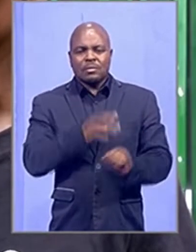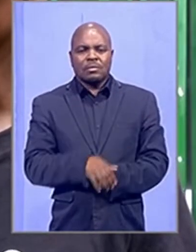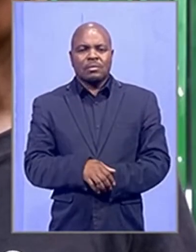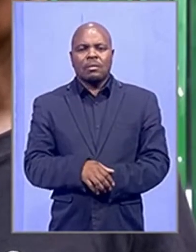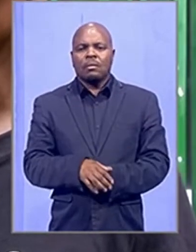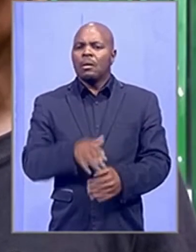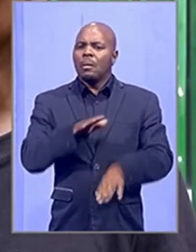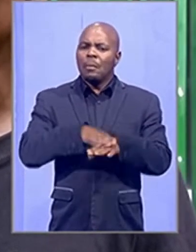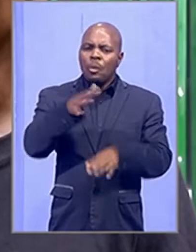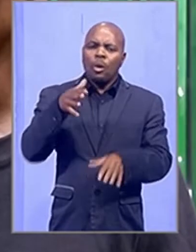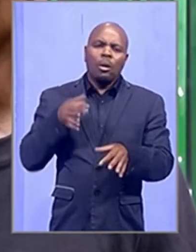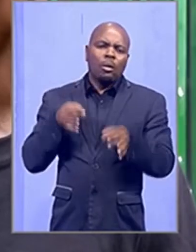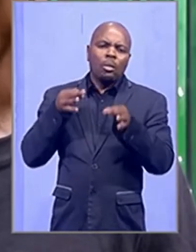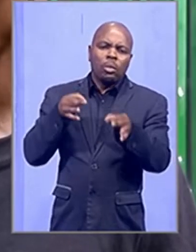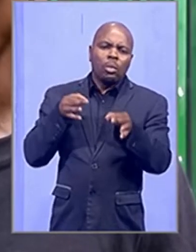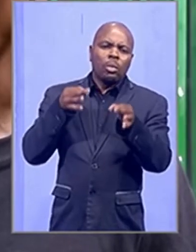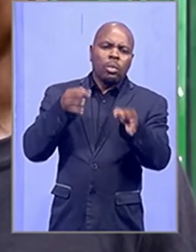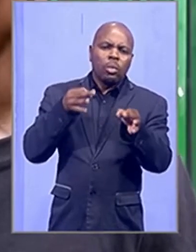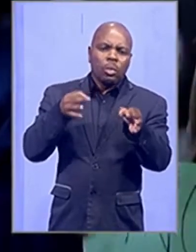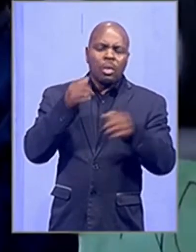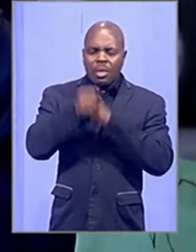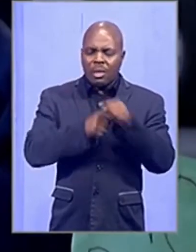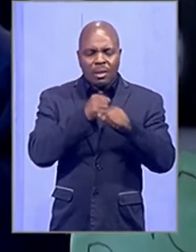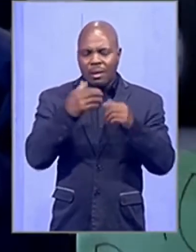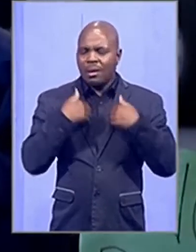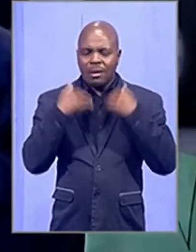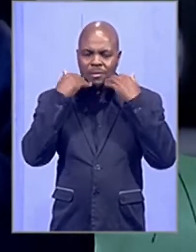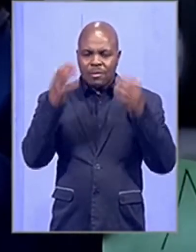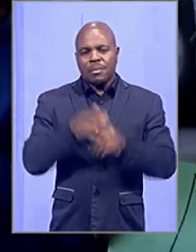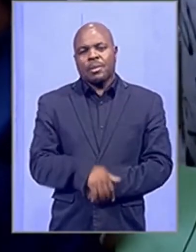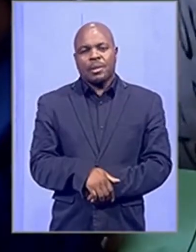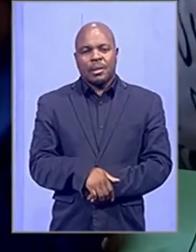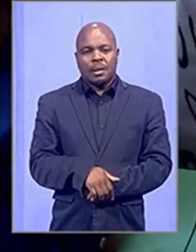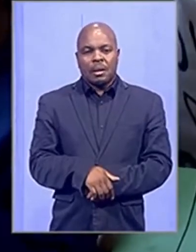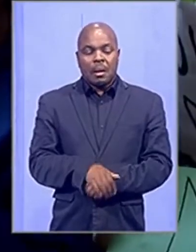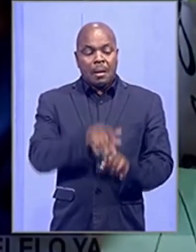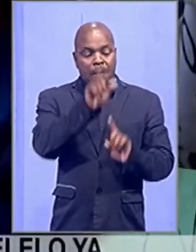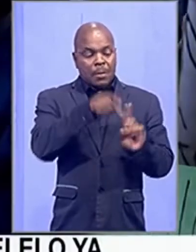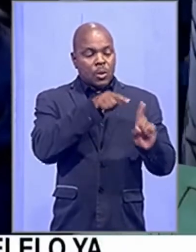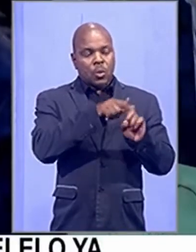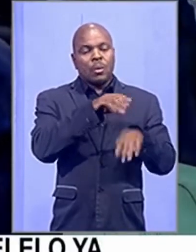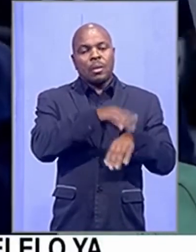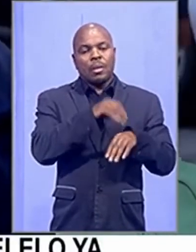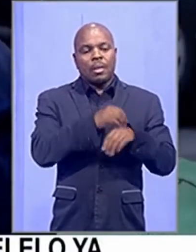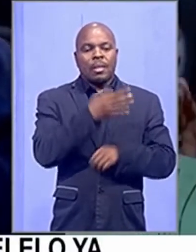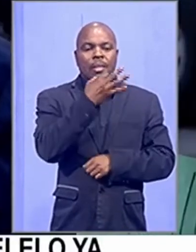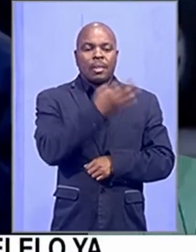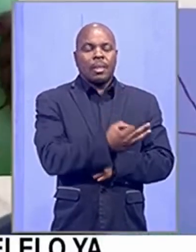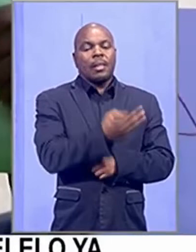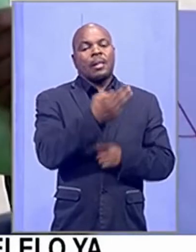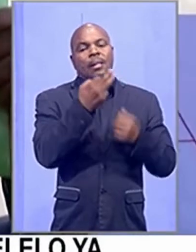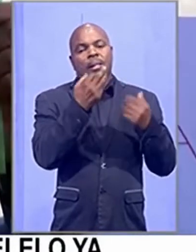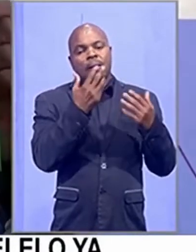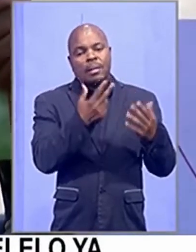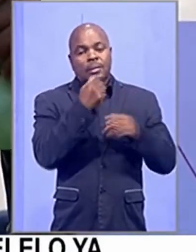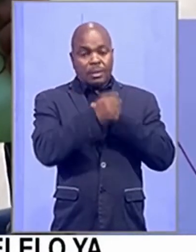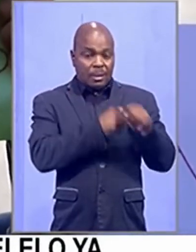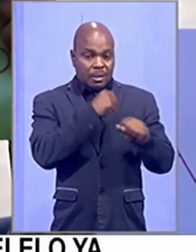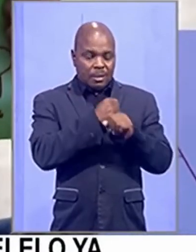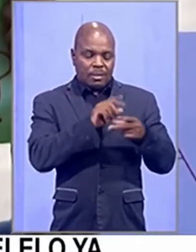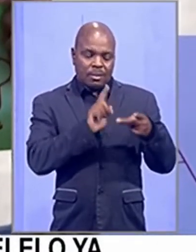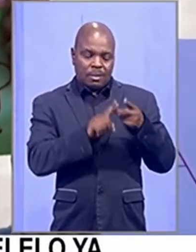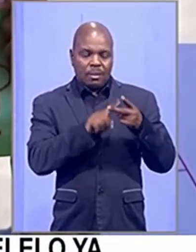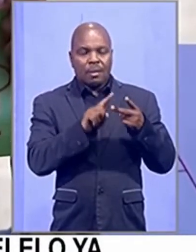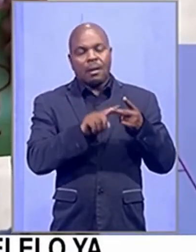any postponement that will drag for years. Mmelaelwa yono wa dingwaga di le 38 o lebanwe gape